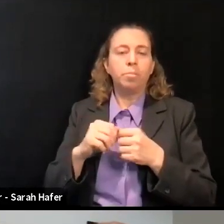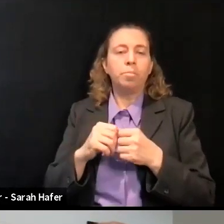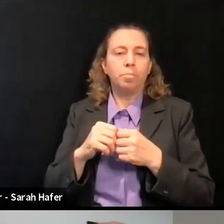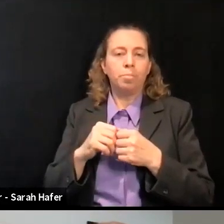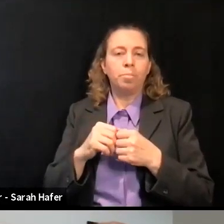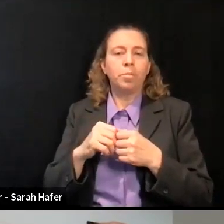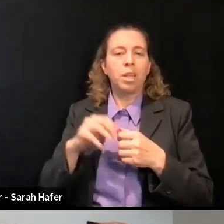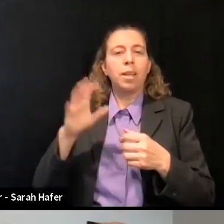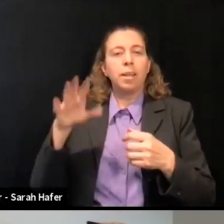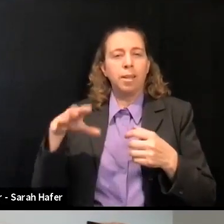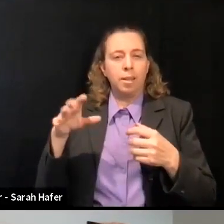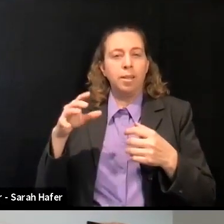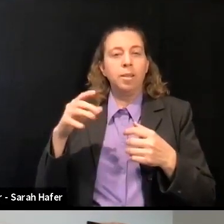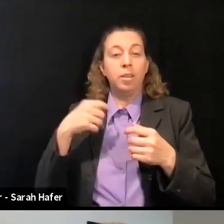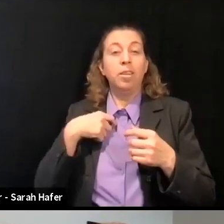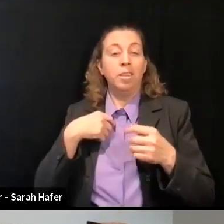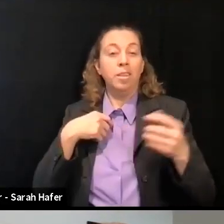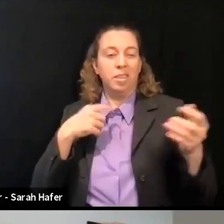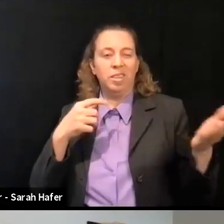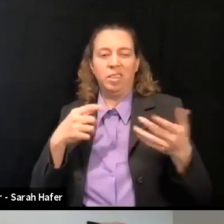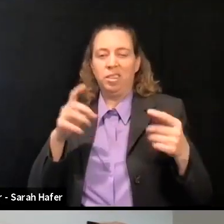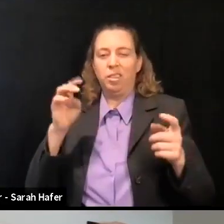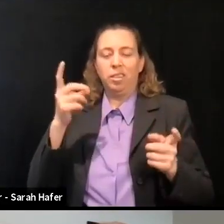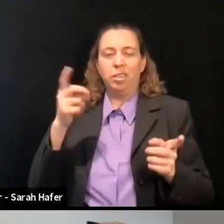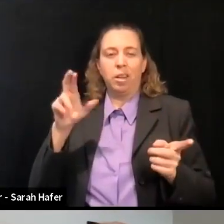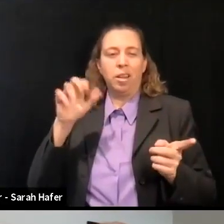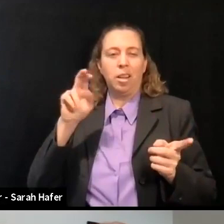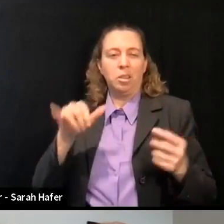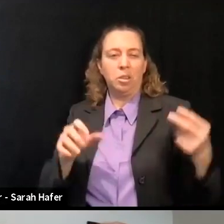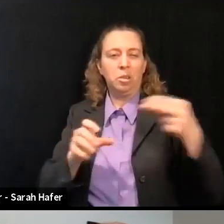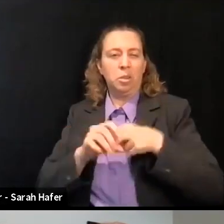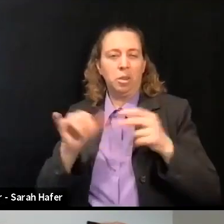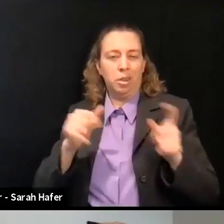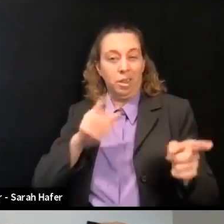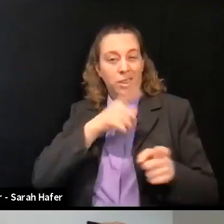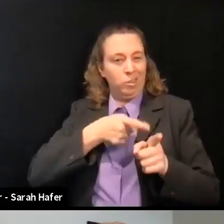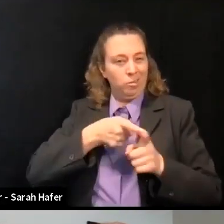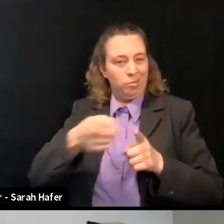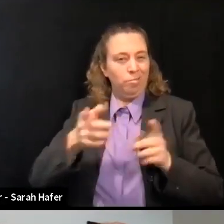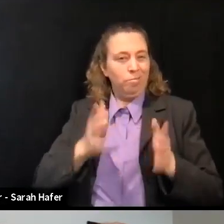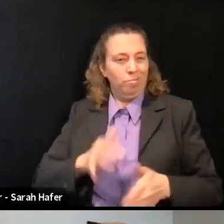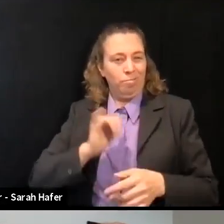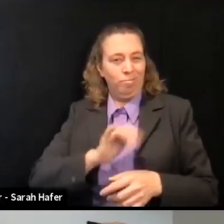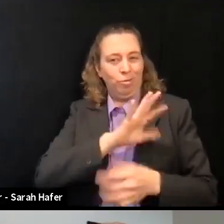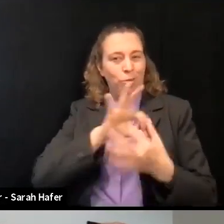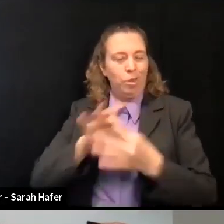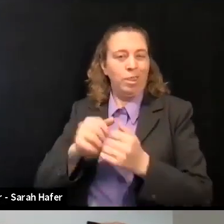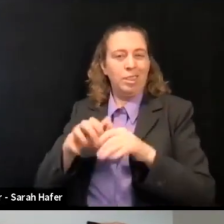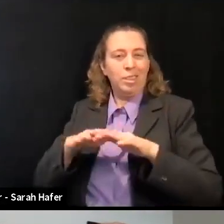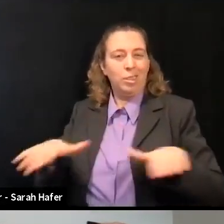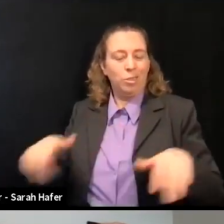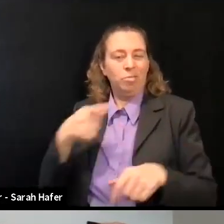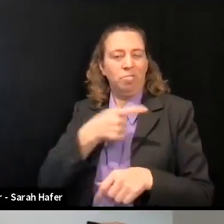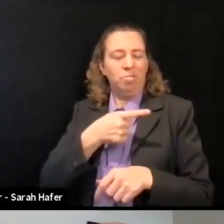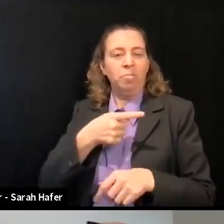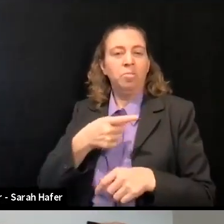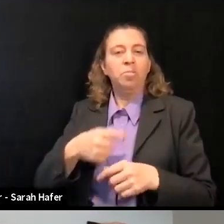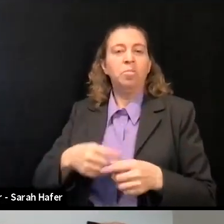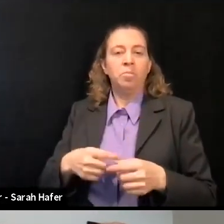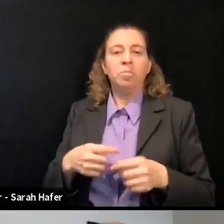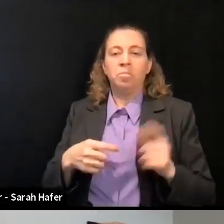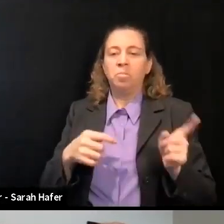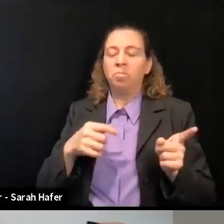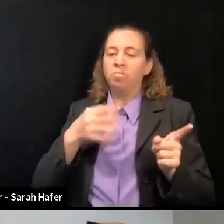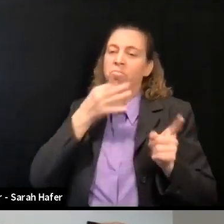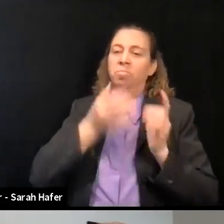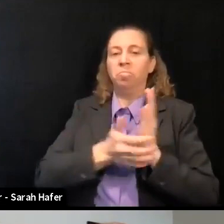Dr. Cary to come in, as she's an specialist with children. And so I think that will be important to hear from you, Dr. Cary,